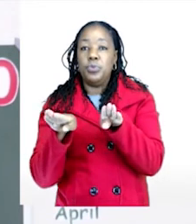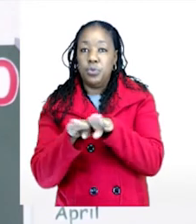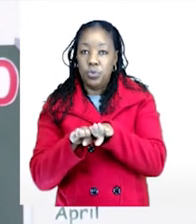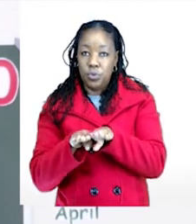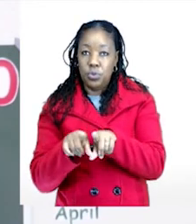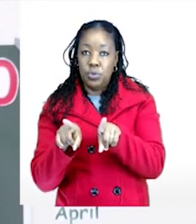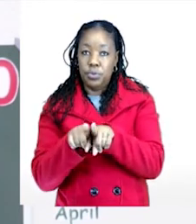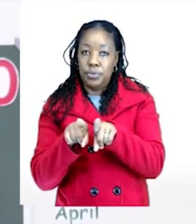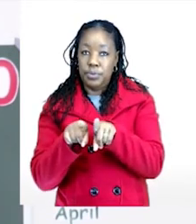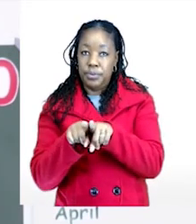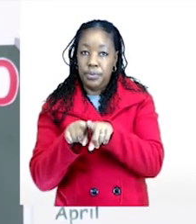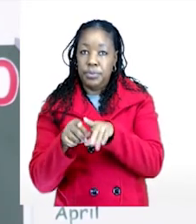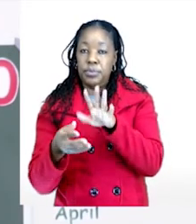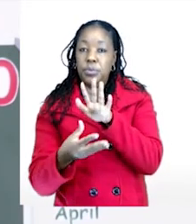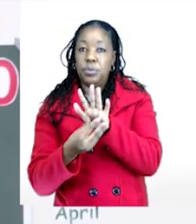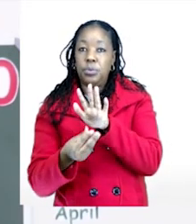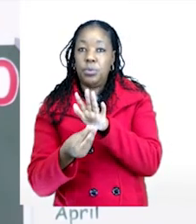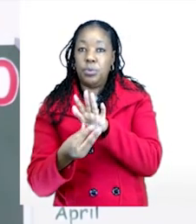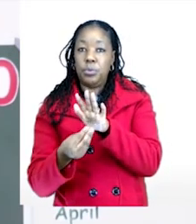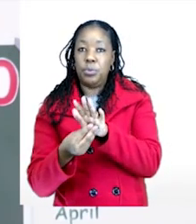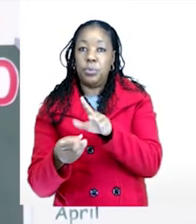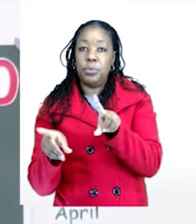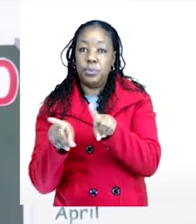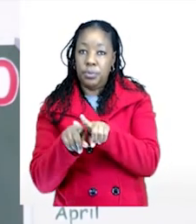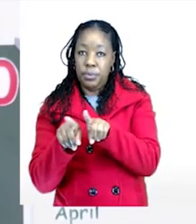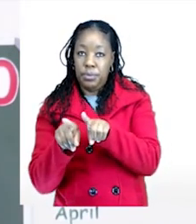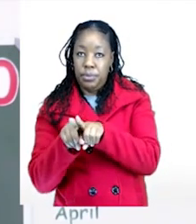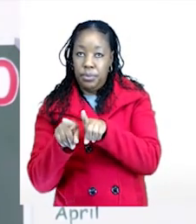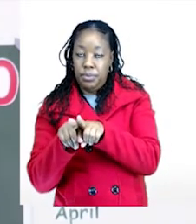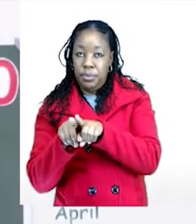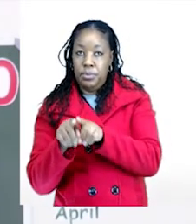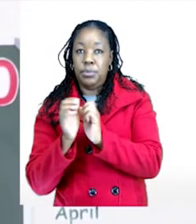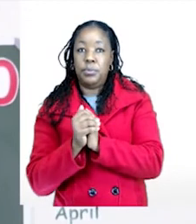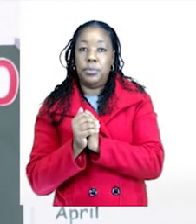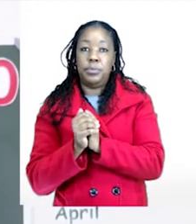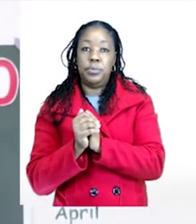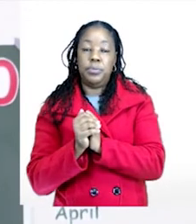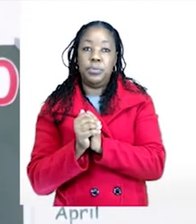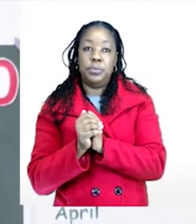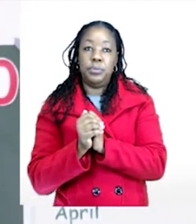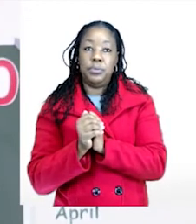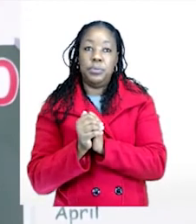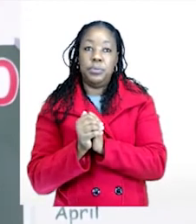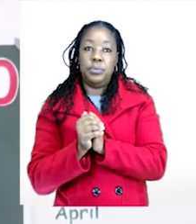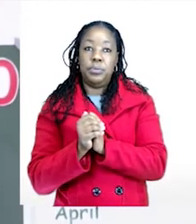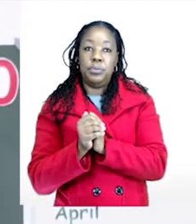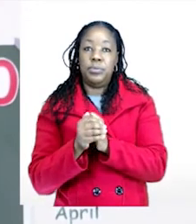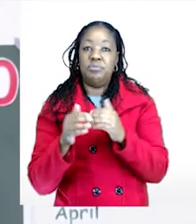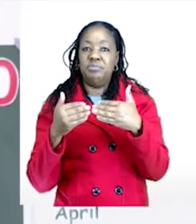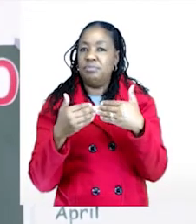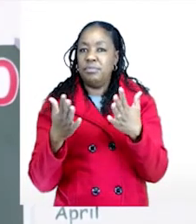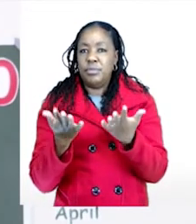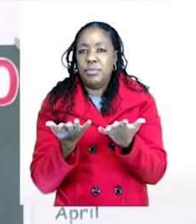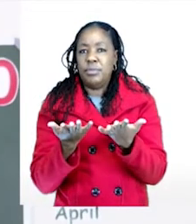this pattern exactly as it is on this set of dots. Where do we start? We started